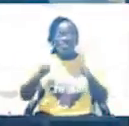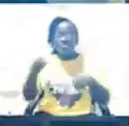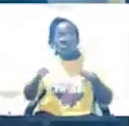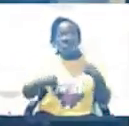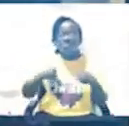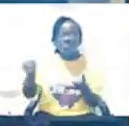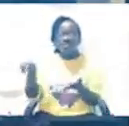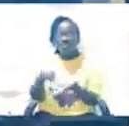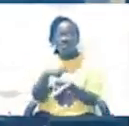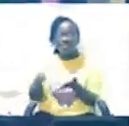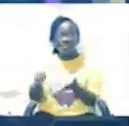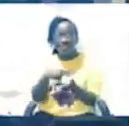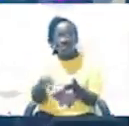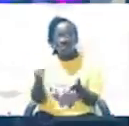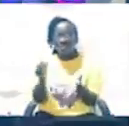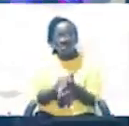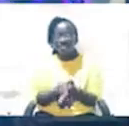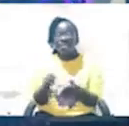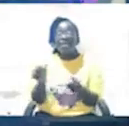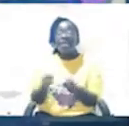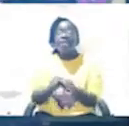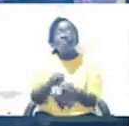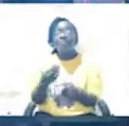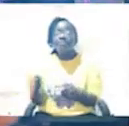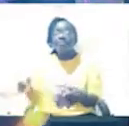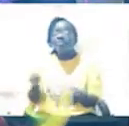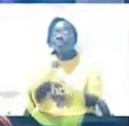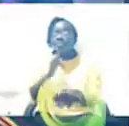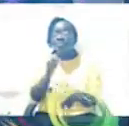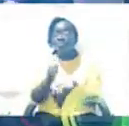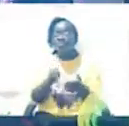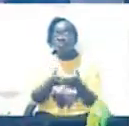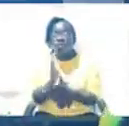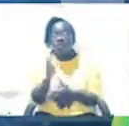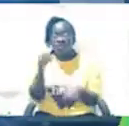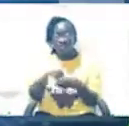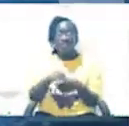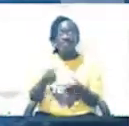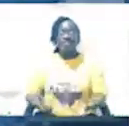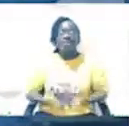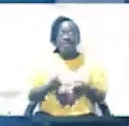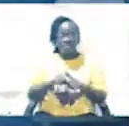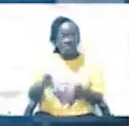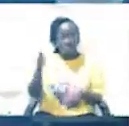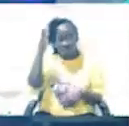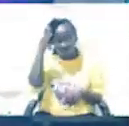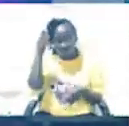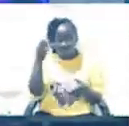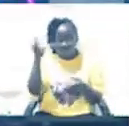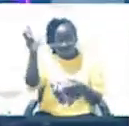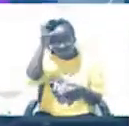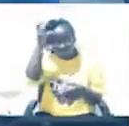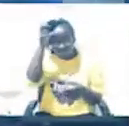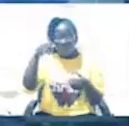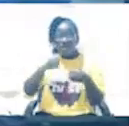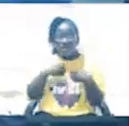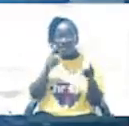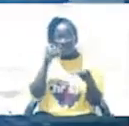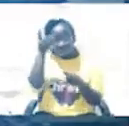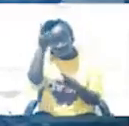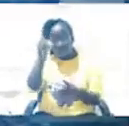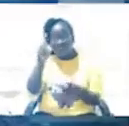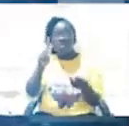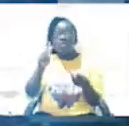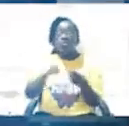The devil has vowed that he will make life miserable for you. Hear me, dear brother,